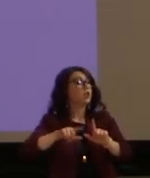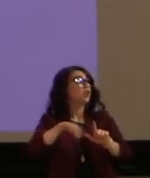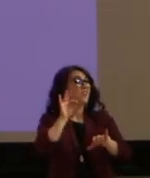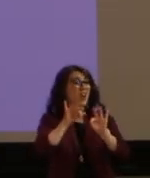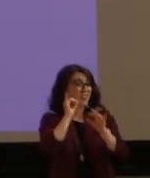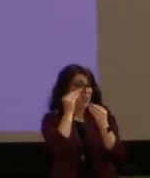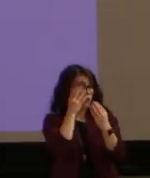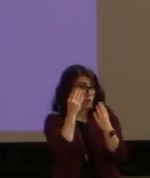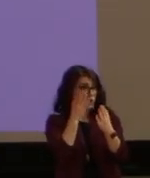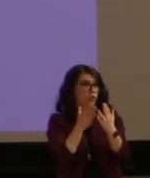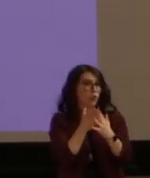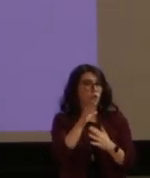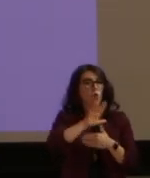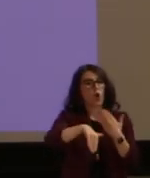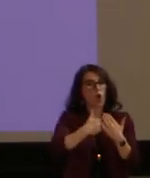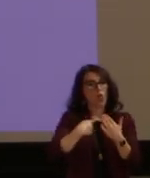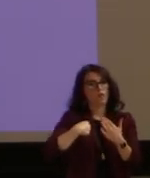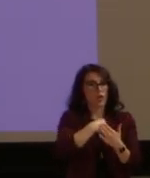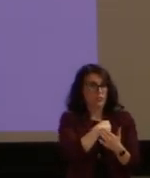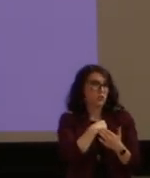these on the All of Us website.